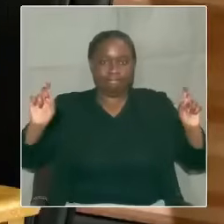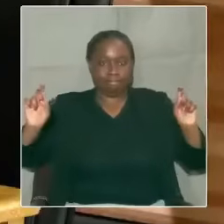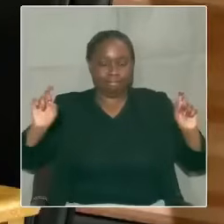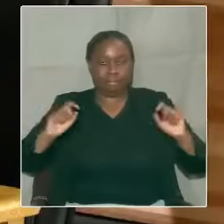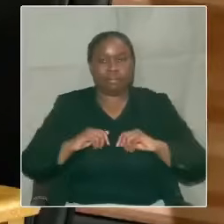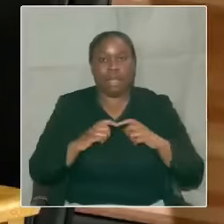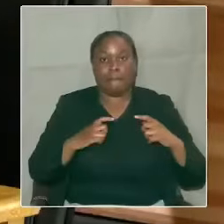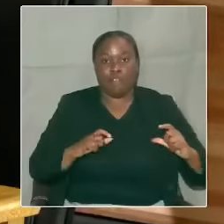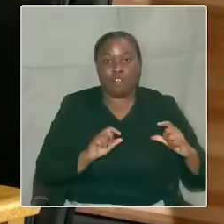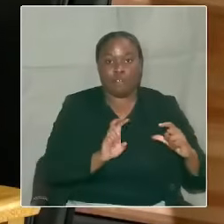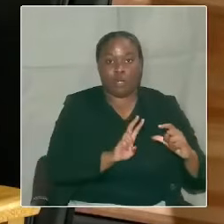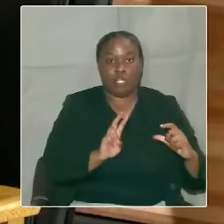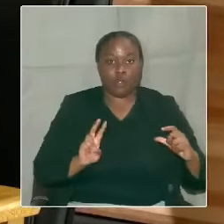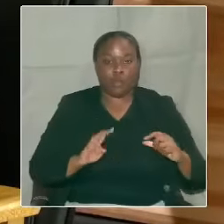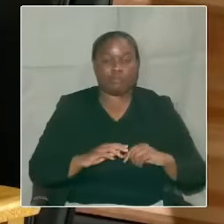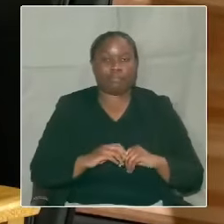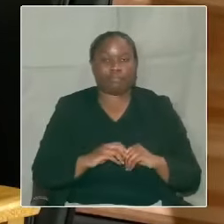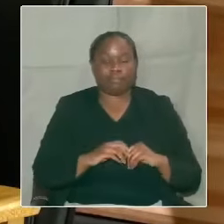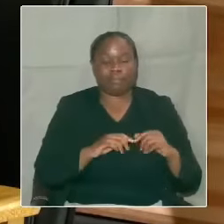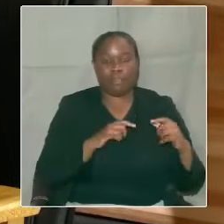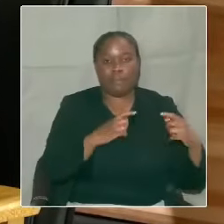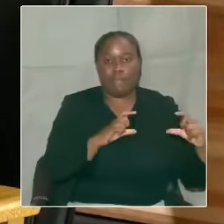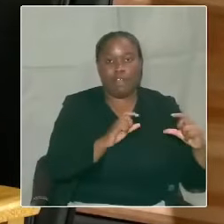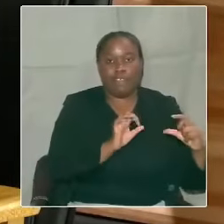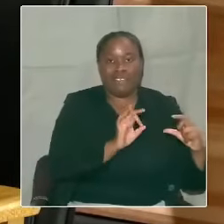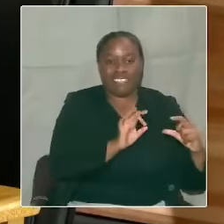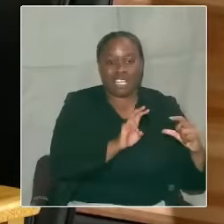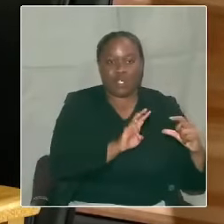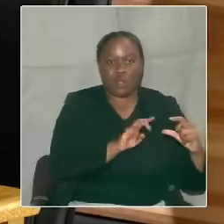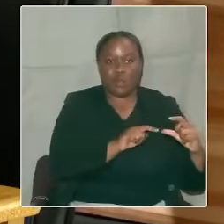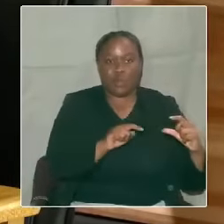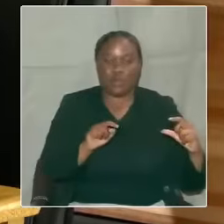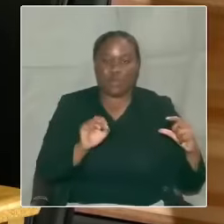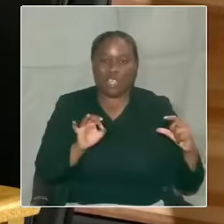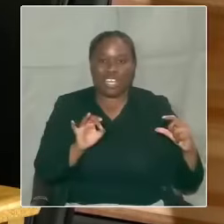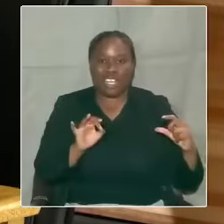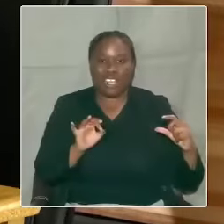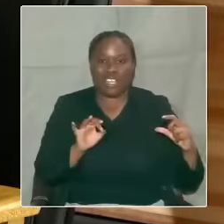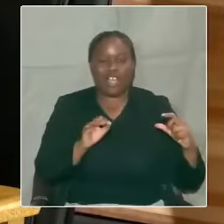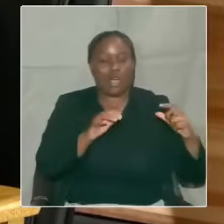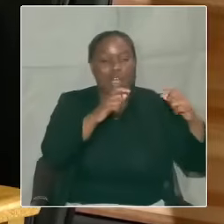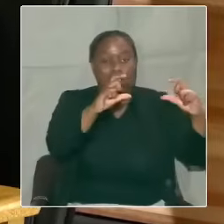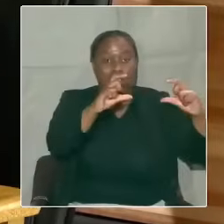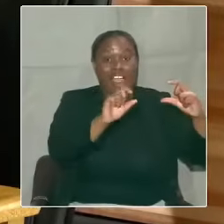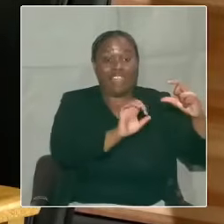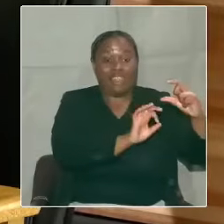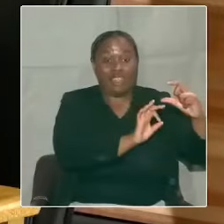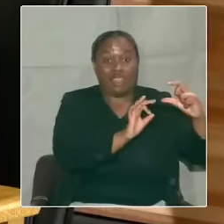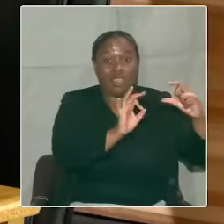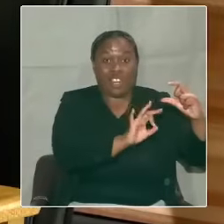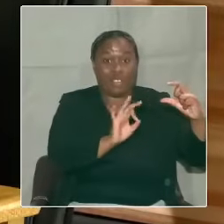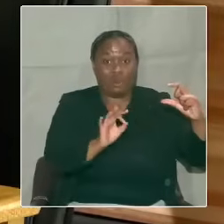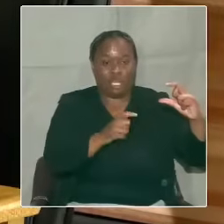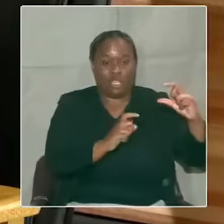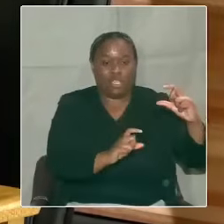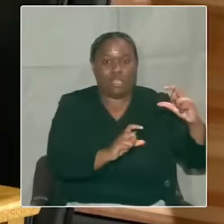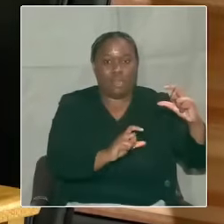paragraphs, from 32 and 33, you refer to the 3 pillars